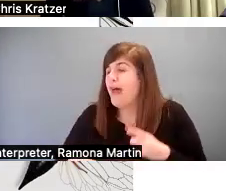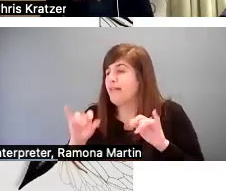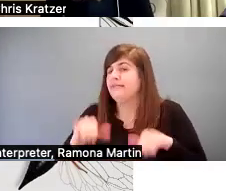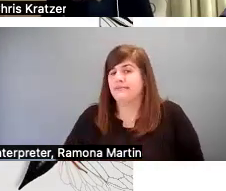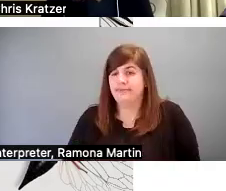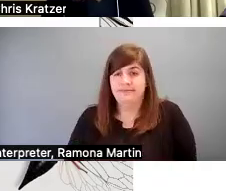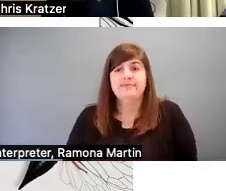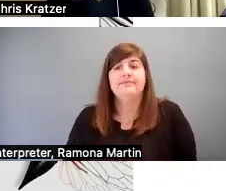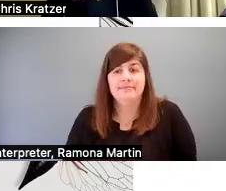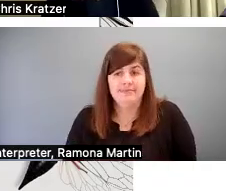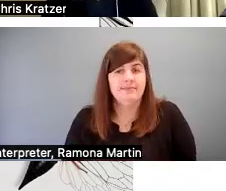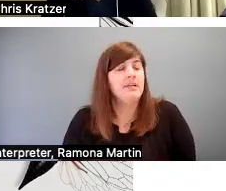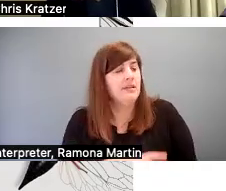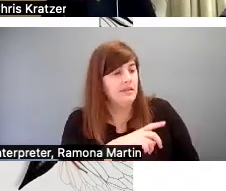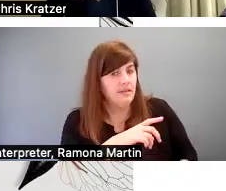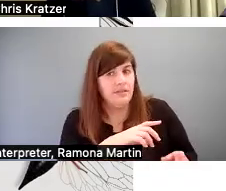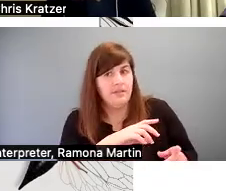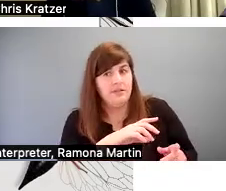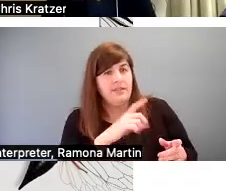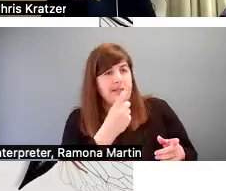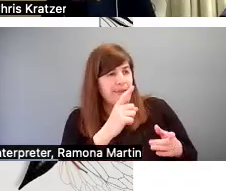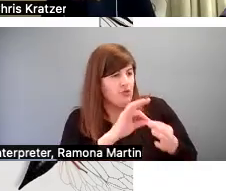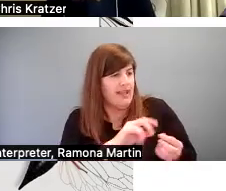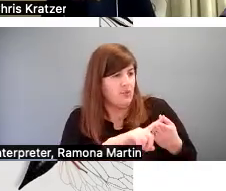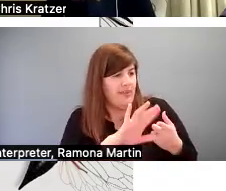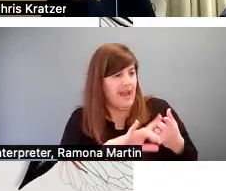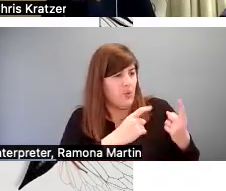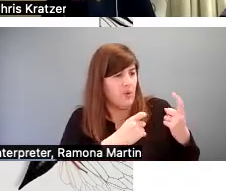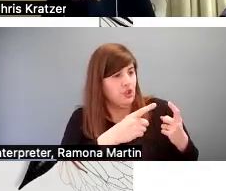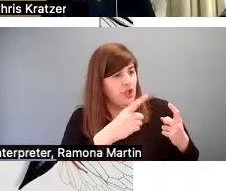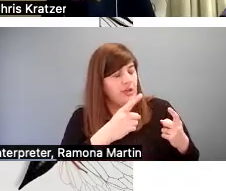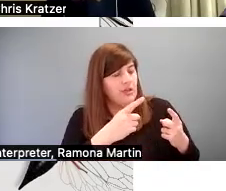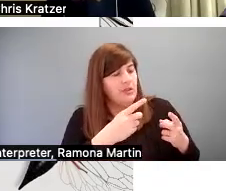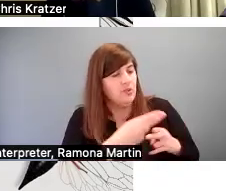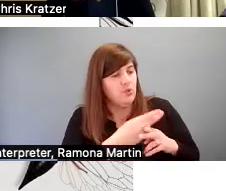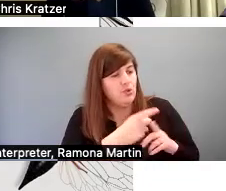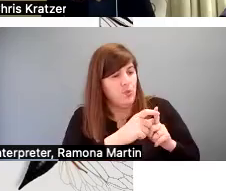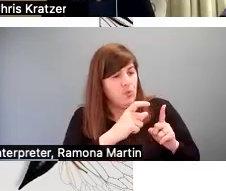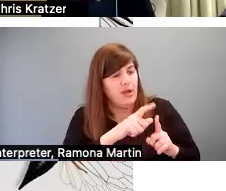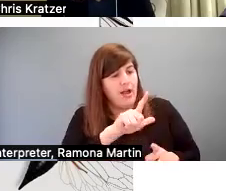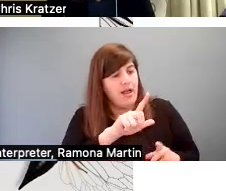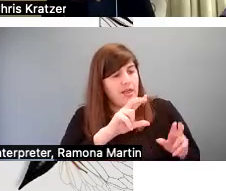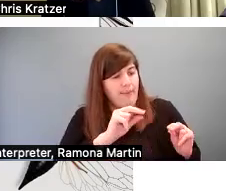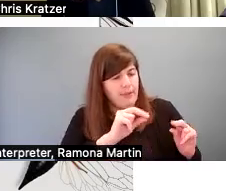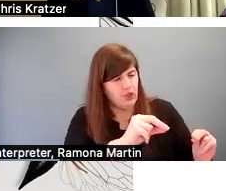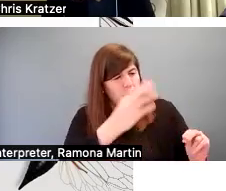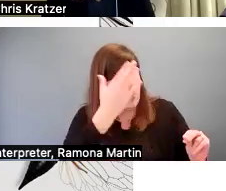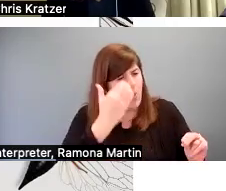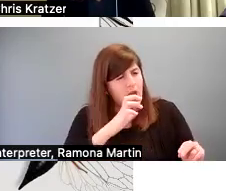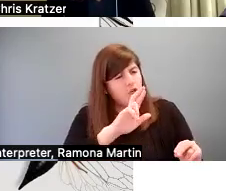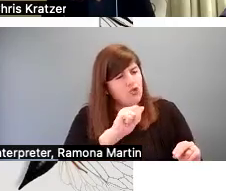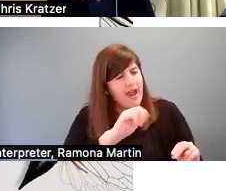cool. Sort of related to that question, you just used the word lobster. Anonymous wants to know, why do crayfish look like